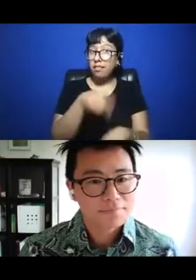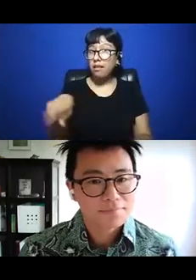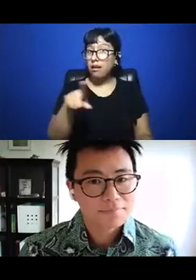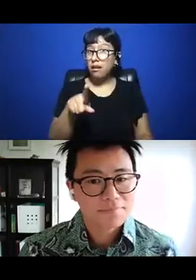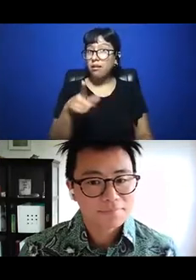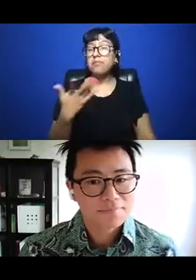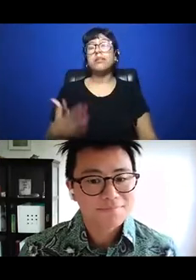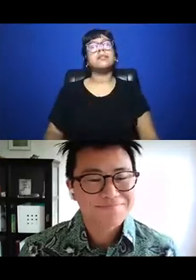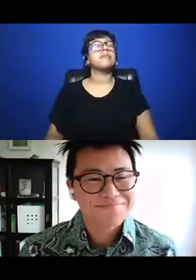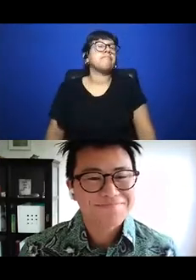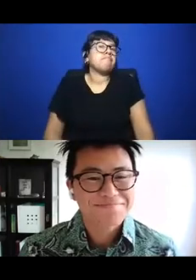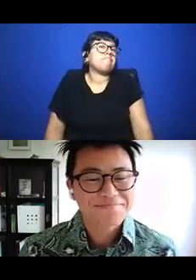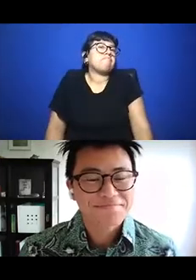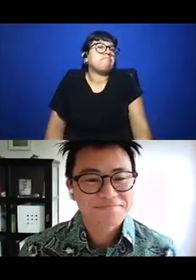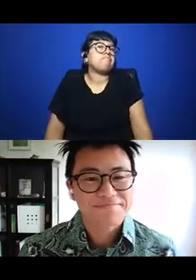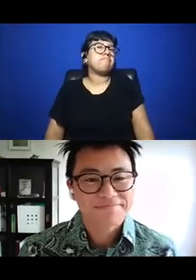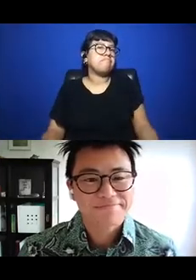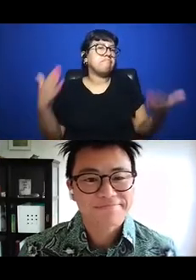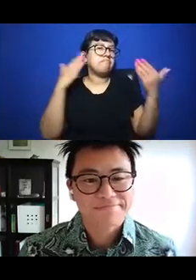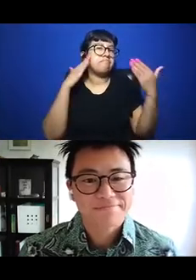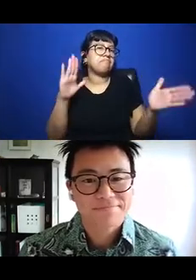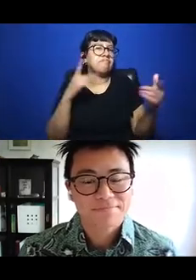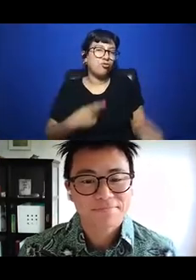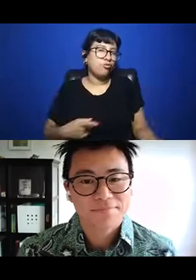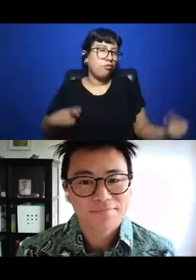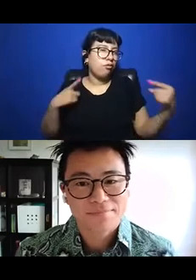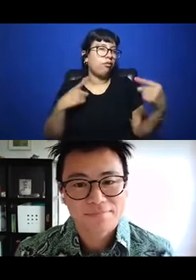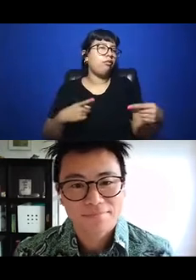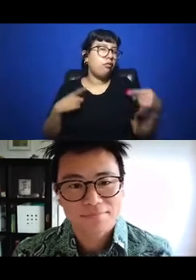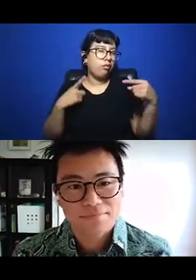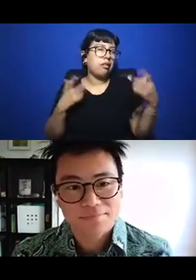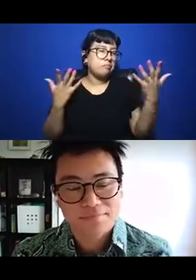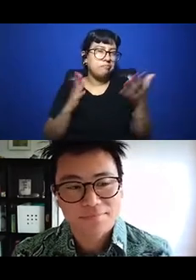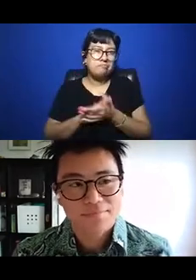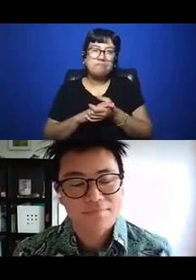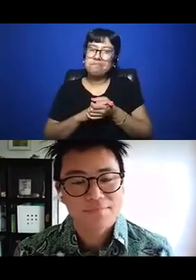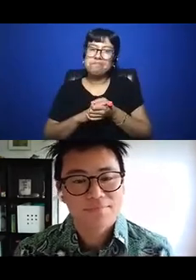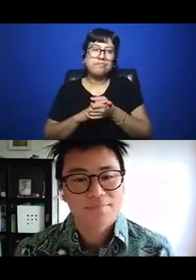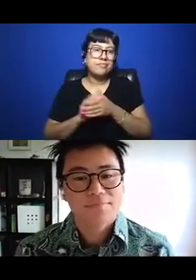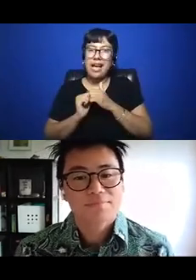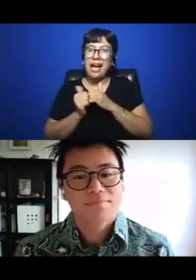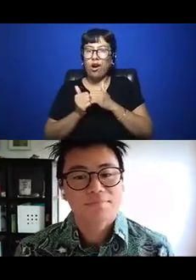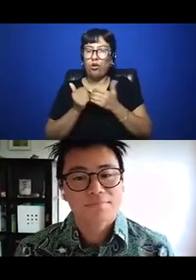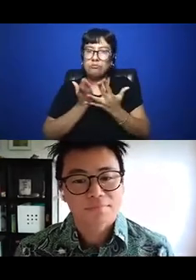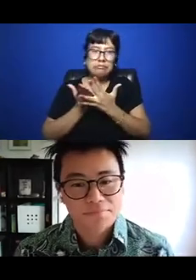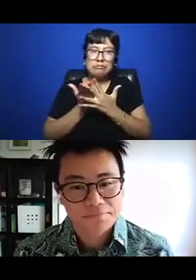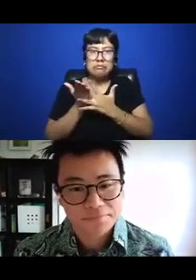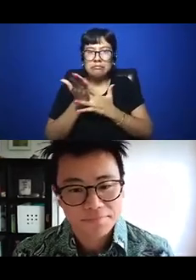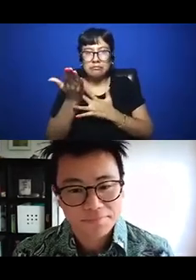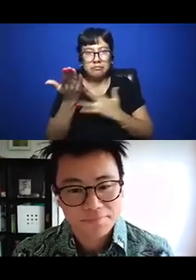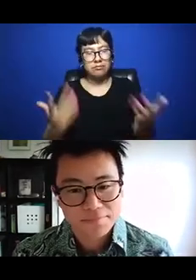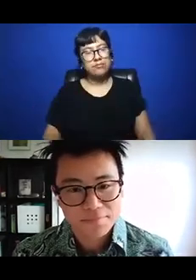Yeah, so I don't know, we had a little bit of a harder time pinning down exactly how to move through this one.